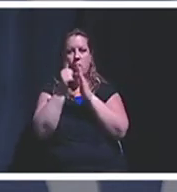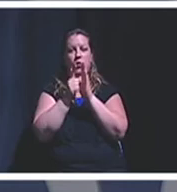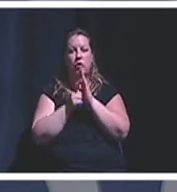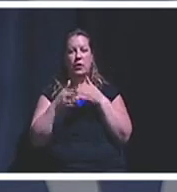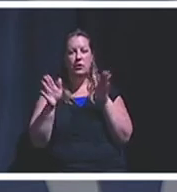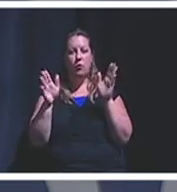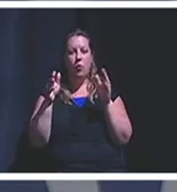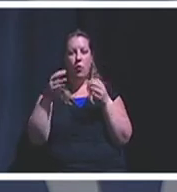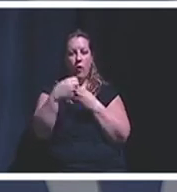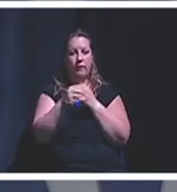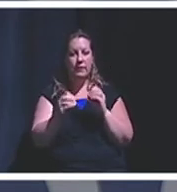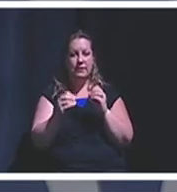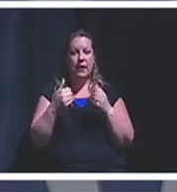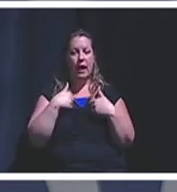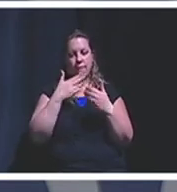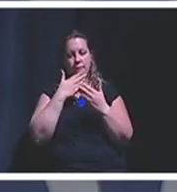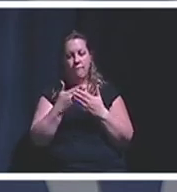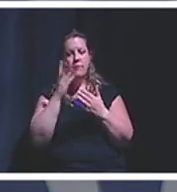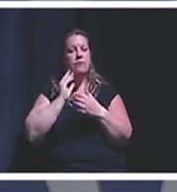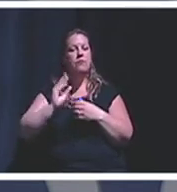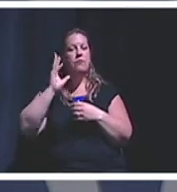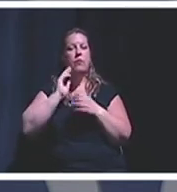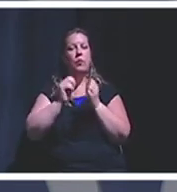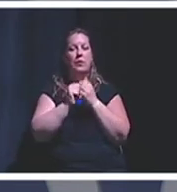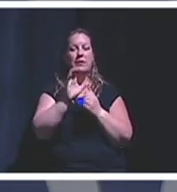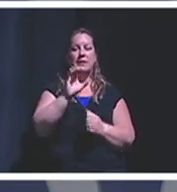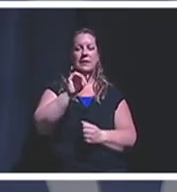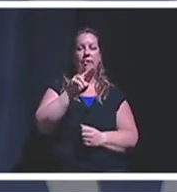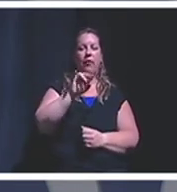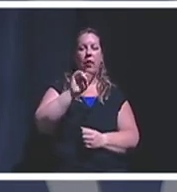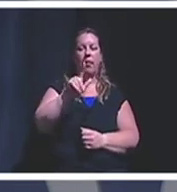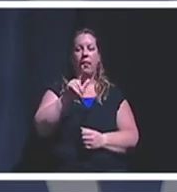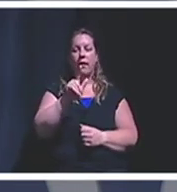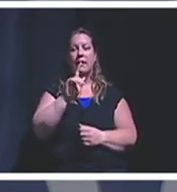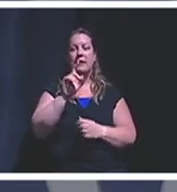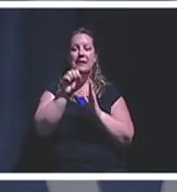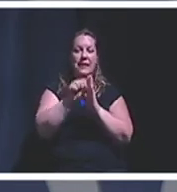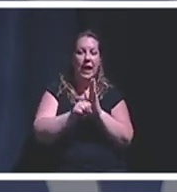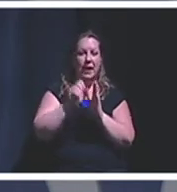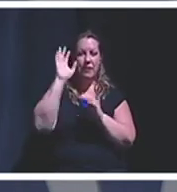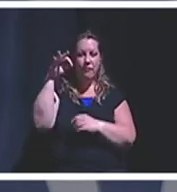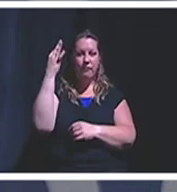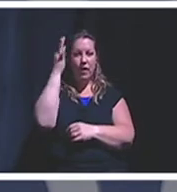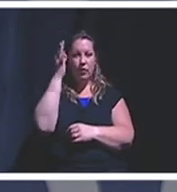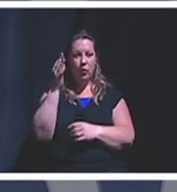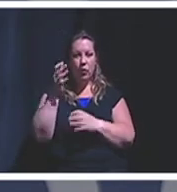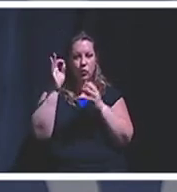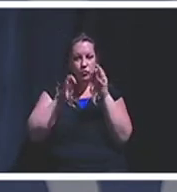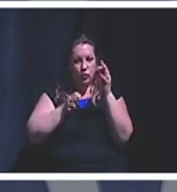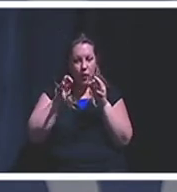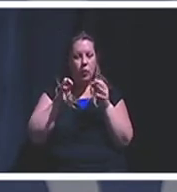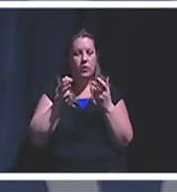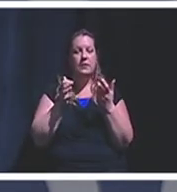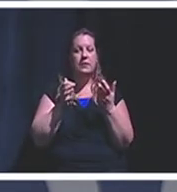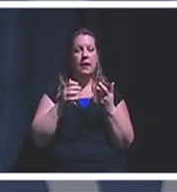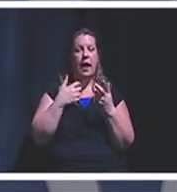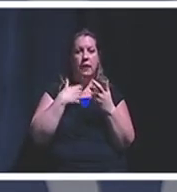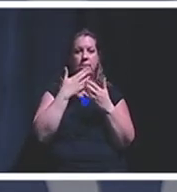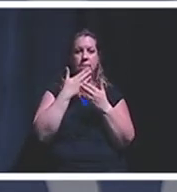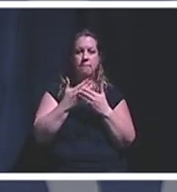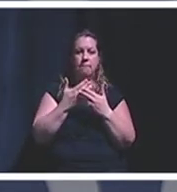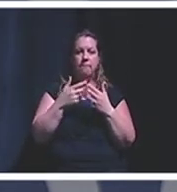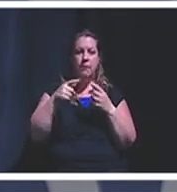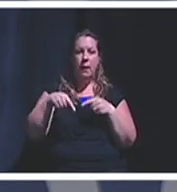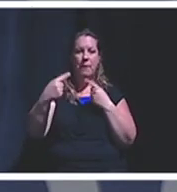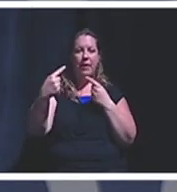valuable civil jury trial experience in state and federal trial courts, as well as valuable appellate